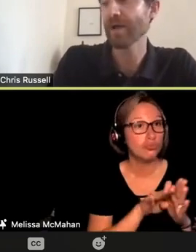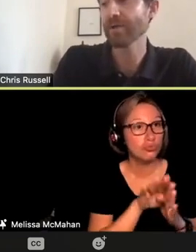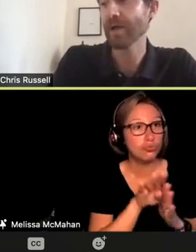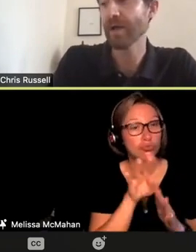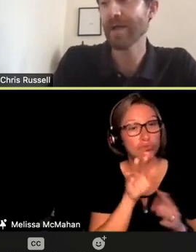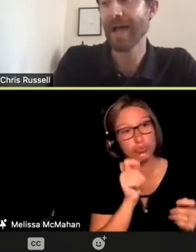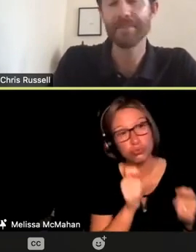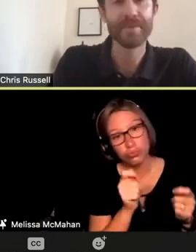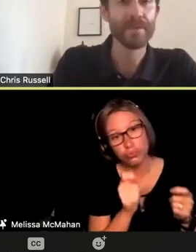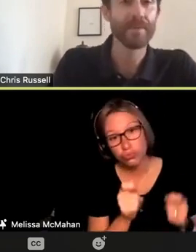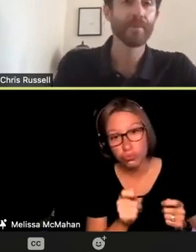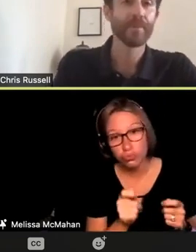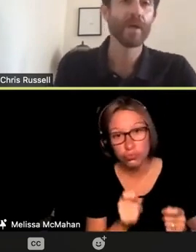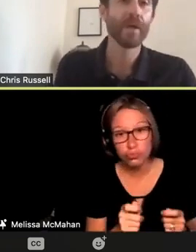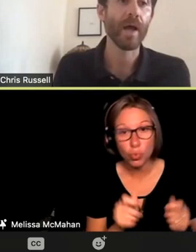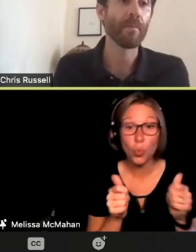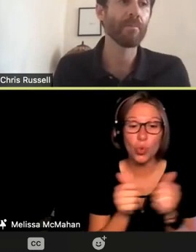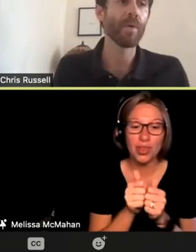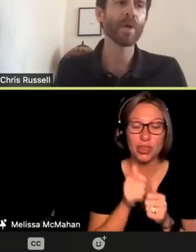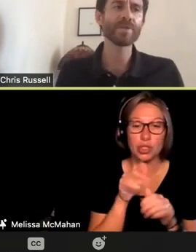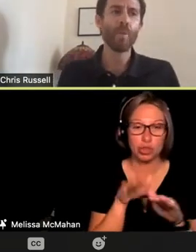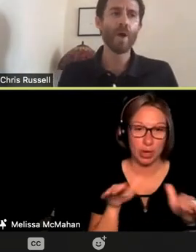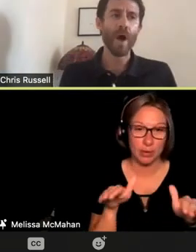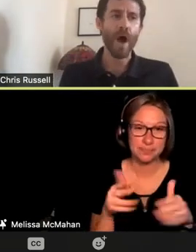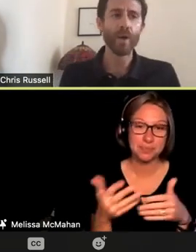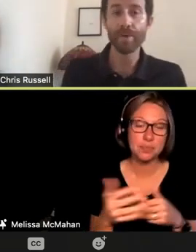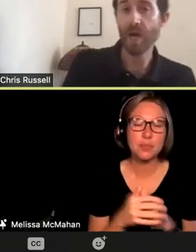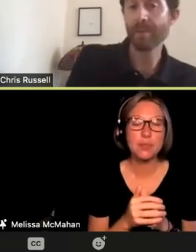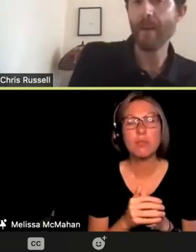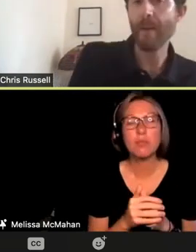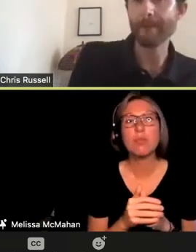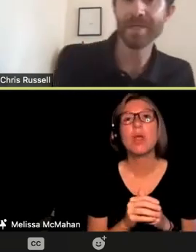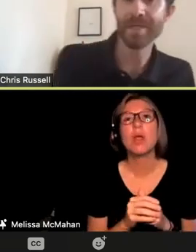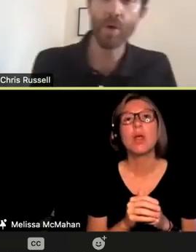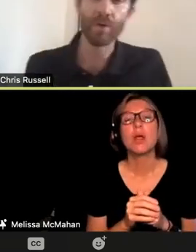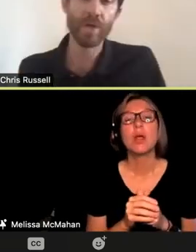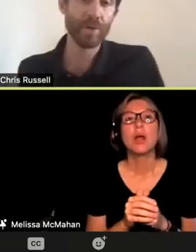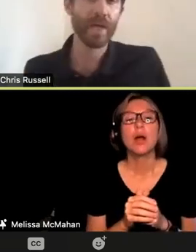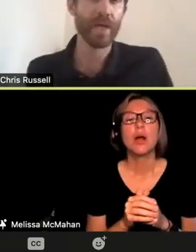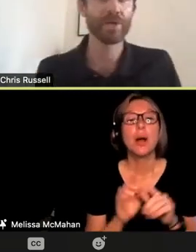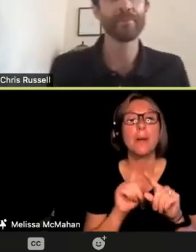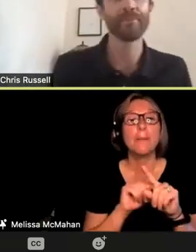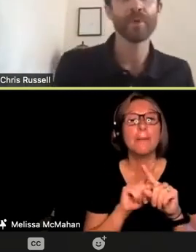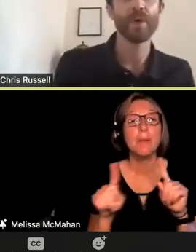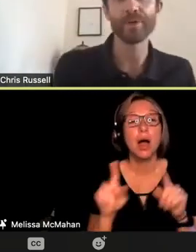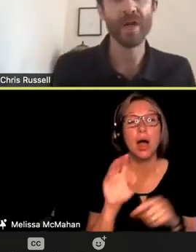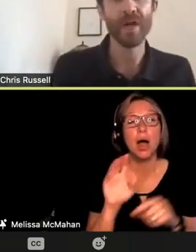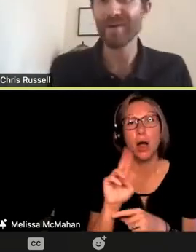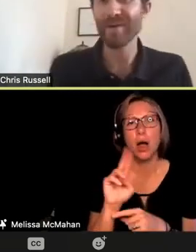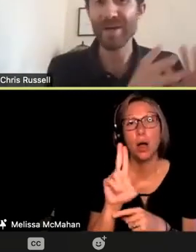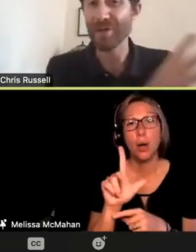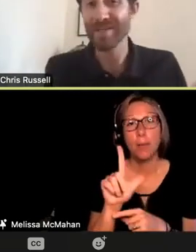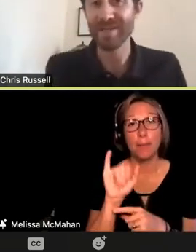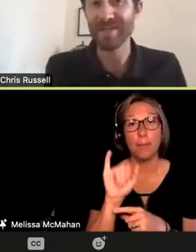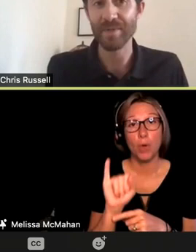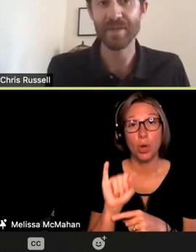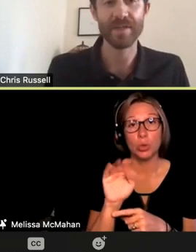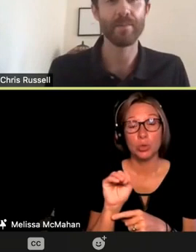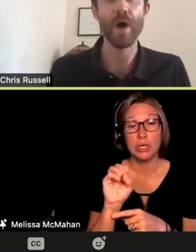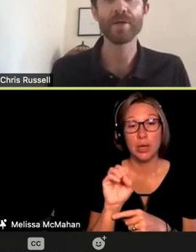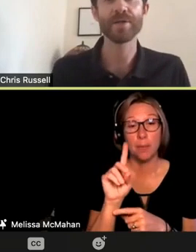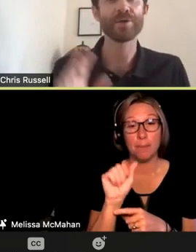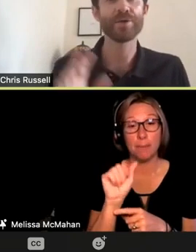as the child adapts. But we also want to, when we talk about multimodal communication, we're talking about not just